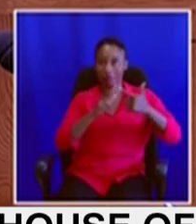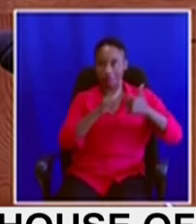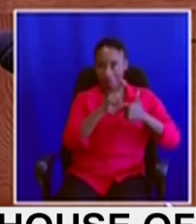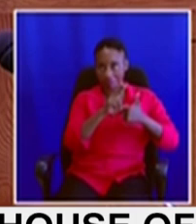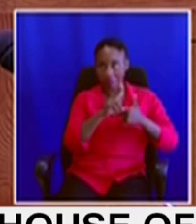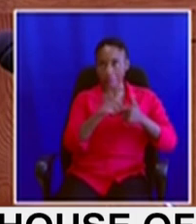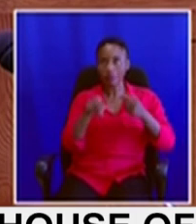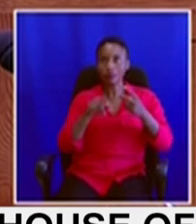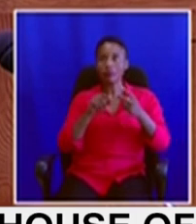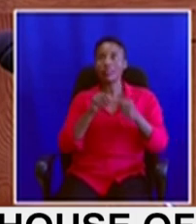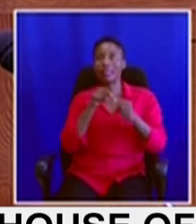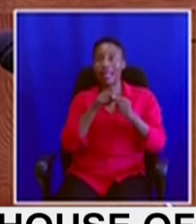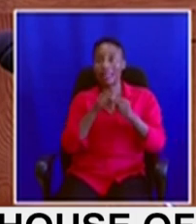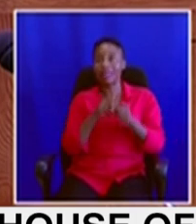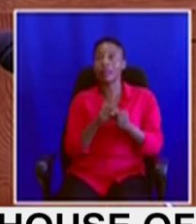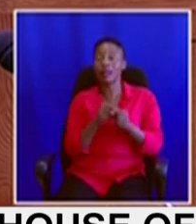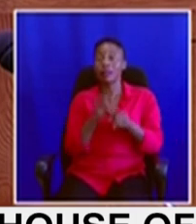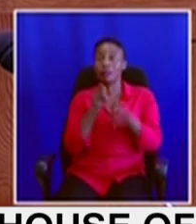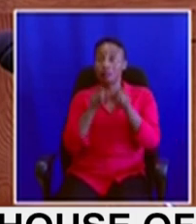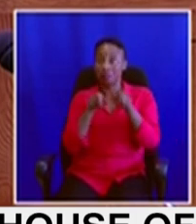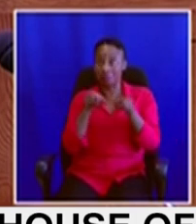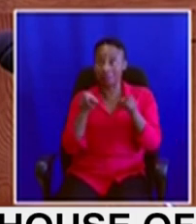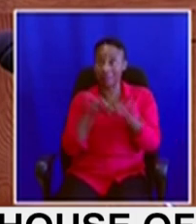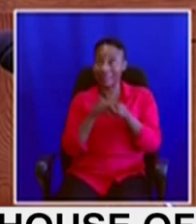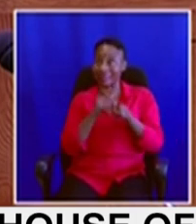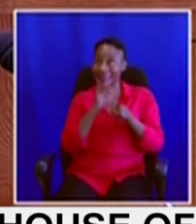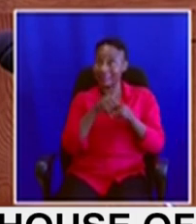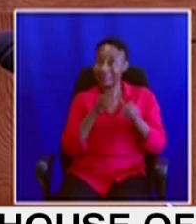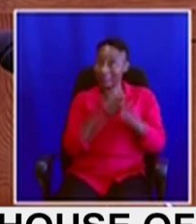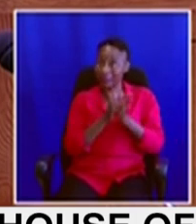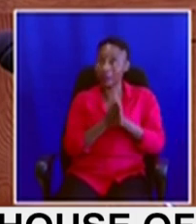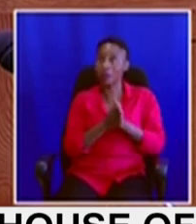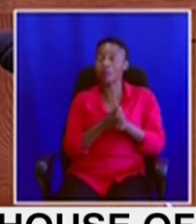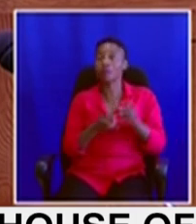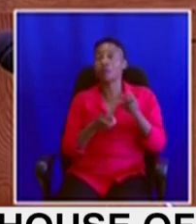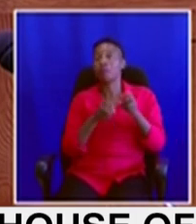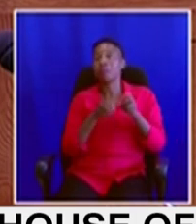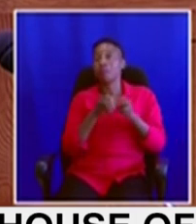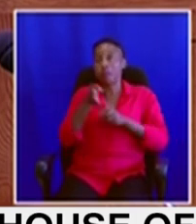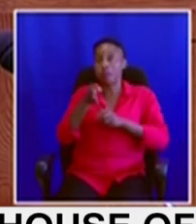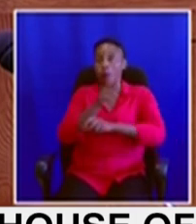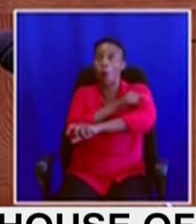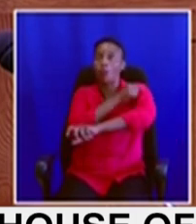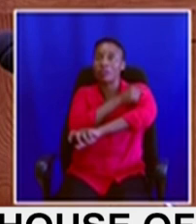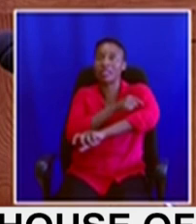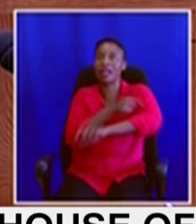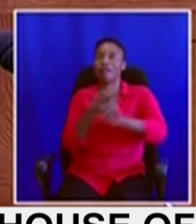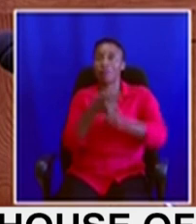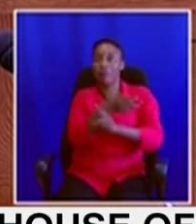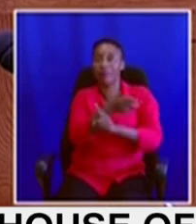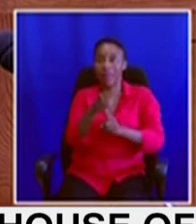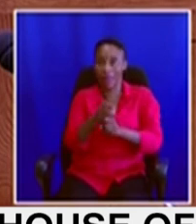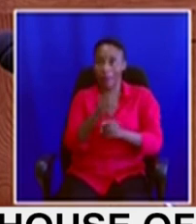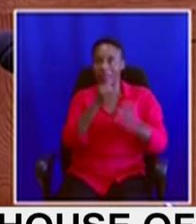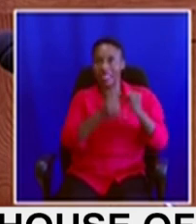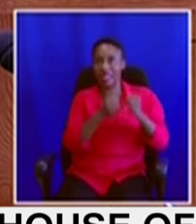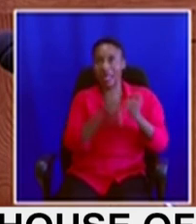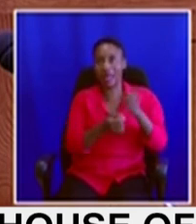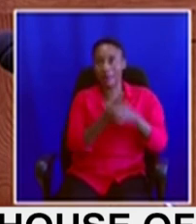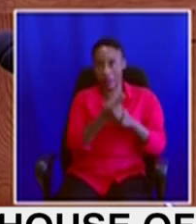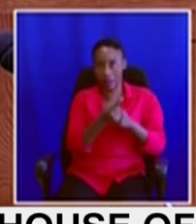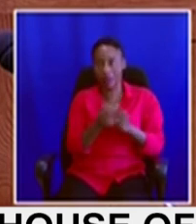casualties are still a huge problem. Nonetheless, there are thousands of